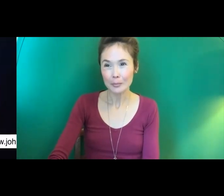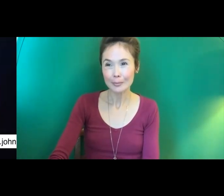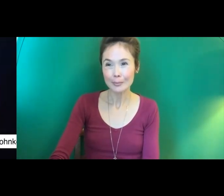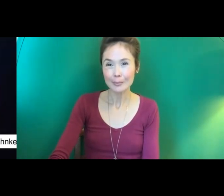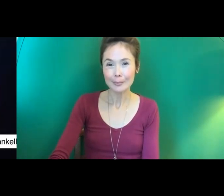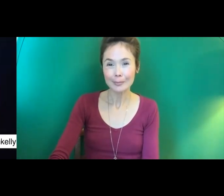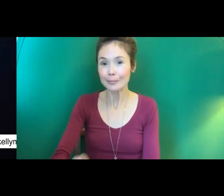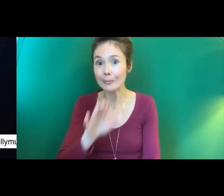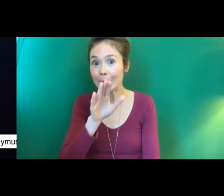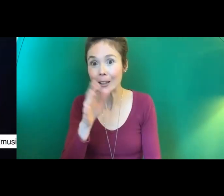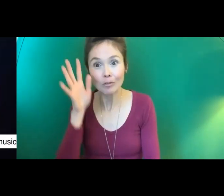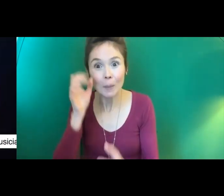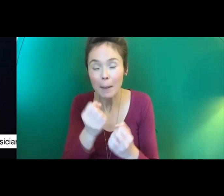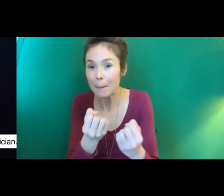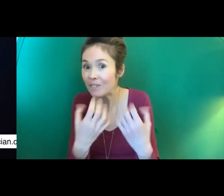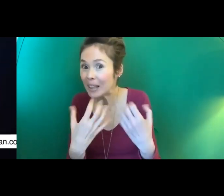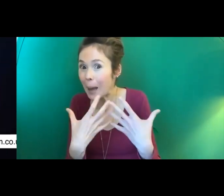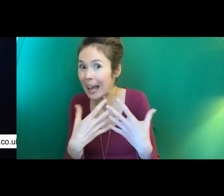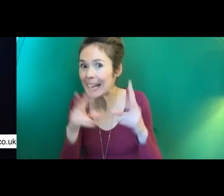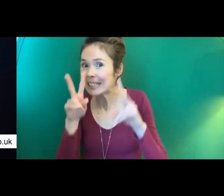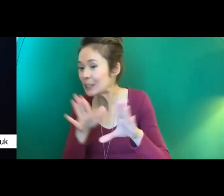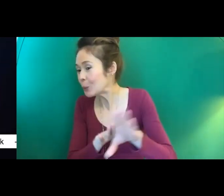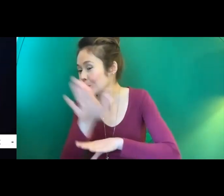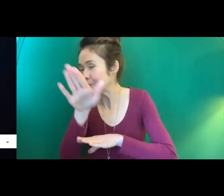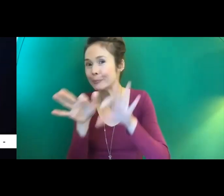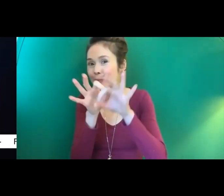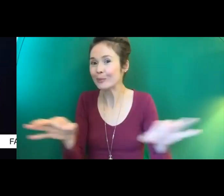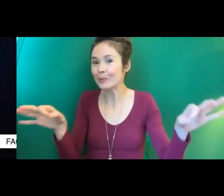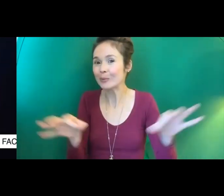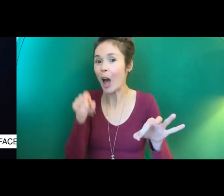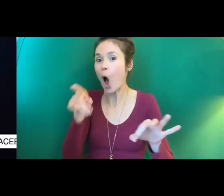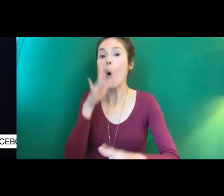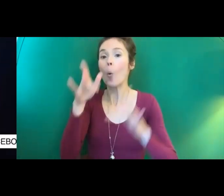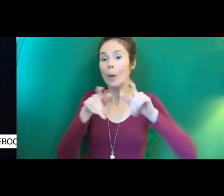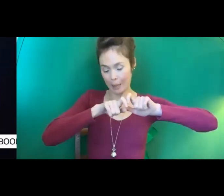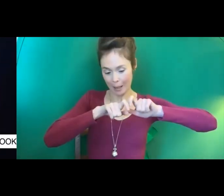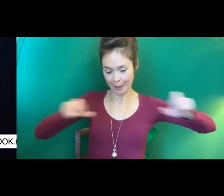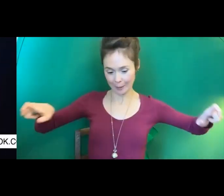Make sure you give us feedback. See you at the next gig. My website,